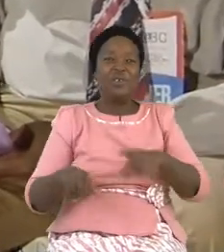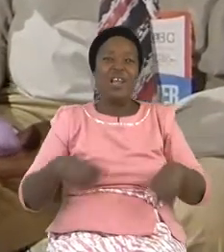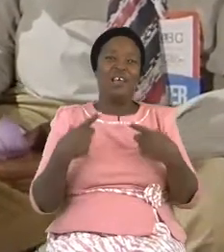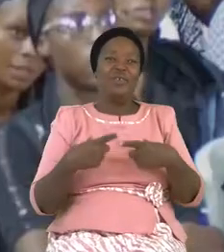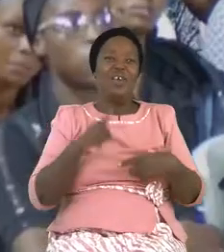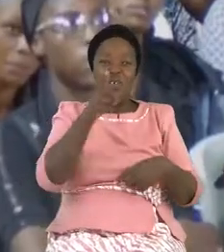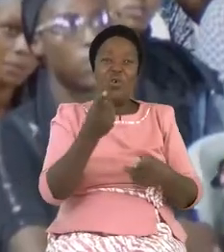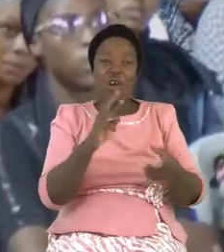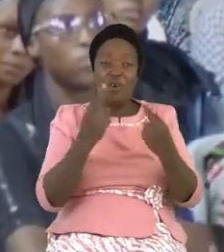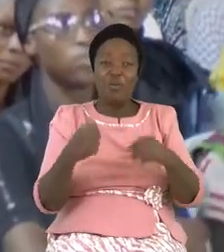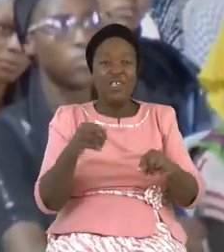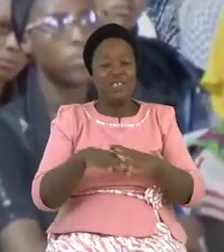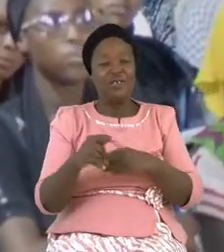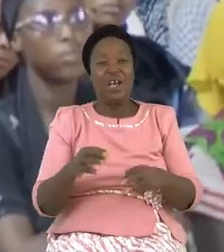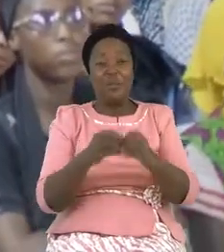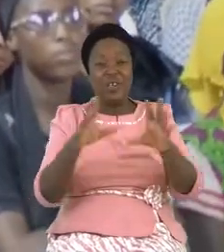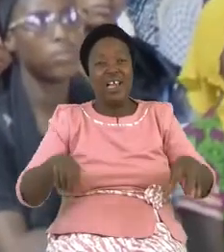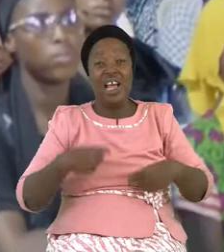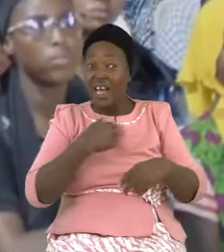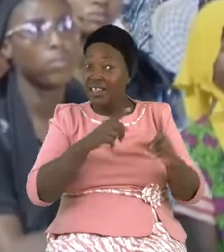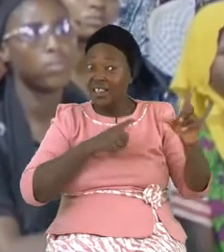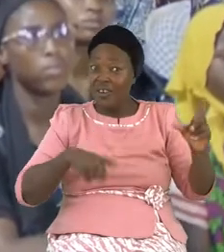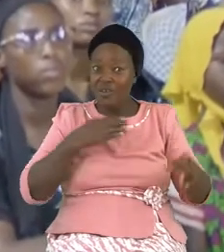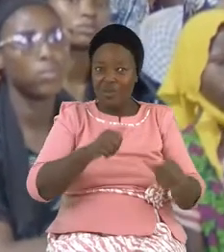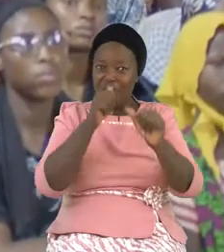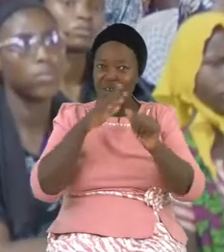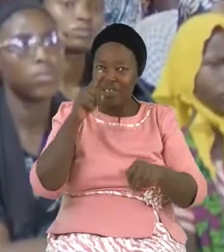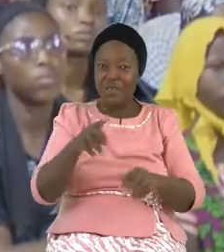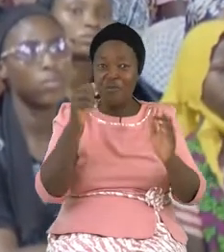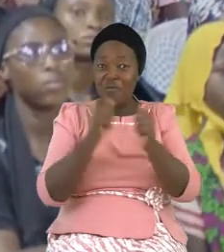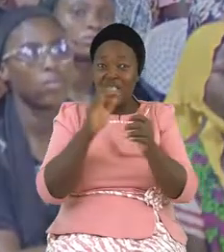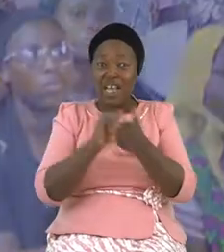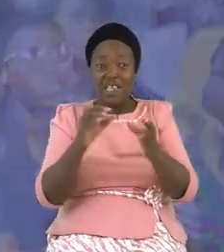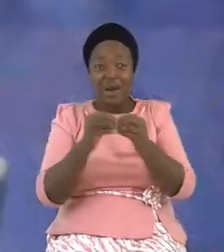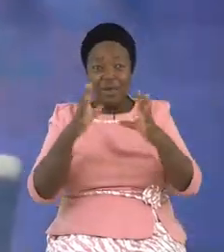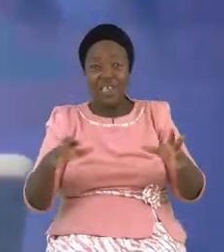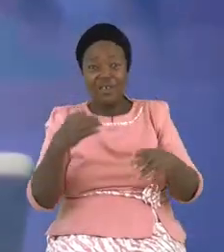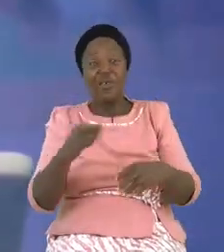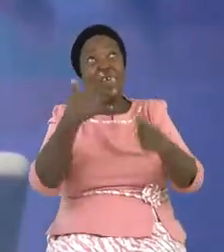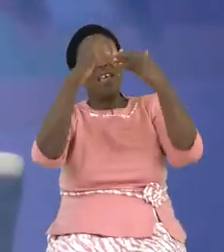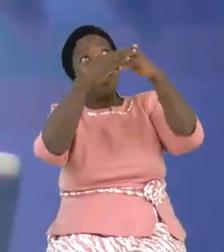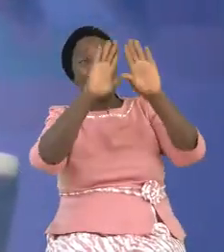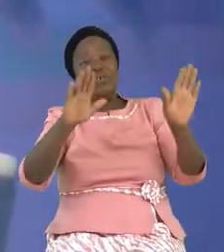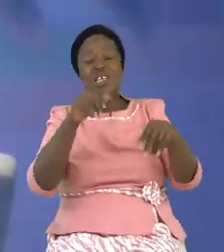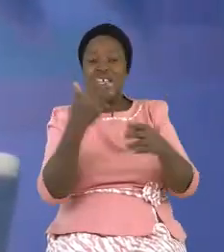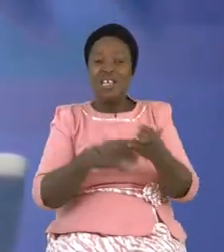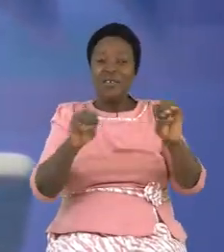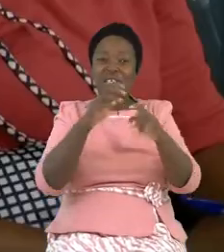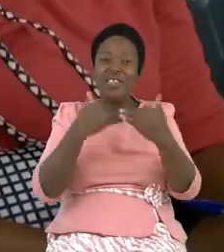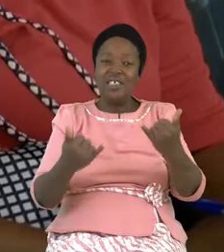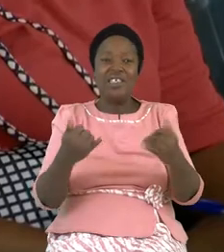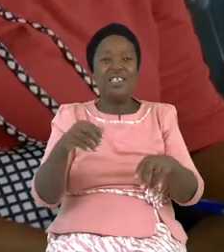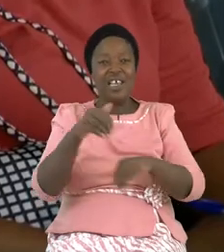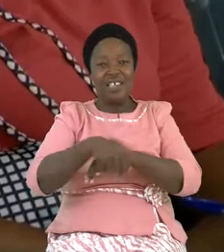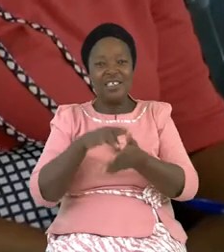abundant life, and the Lord will bless you with that abundance of heaven even tonight in Jesus'